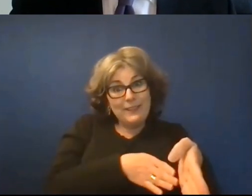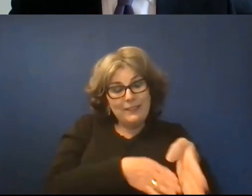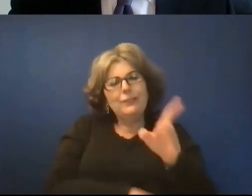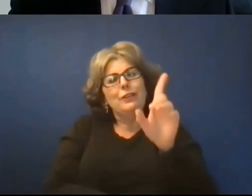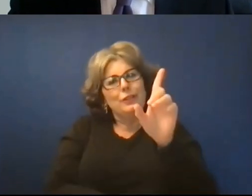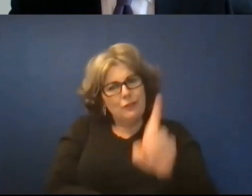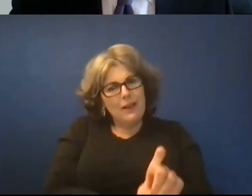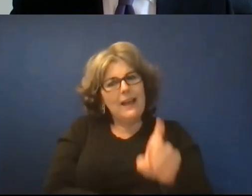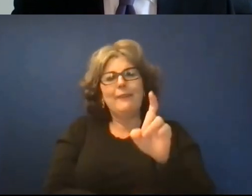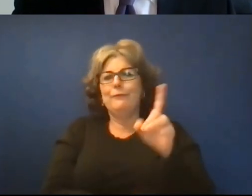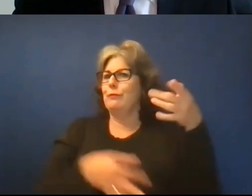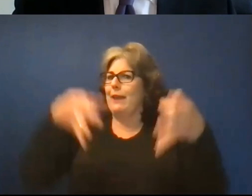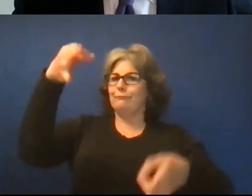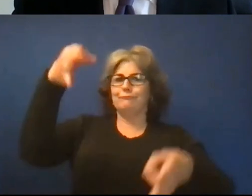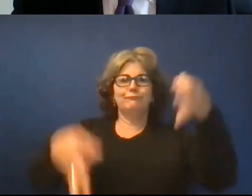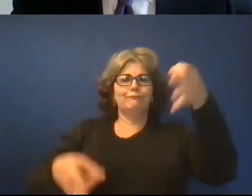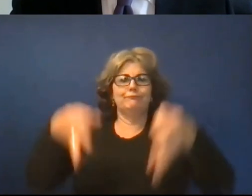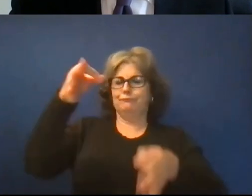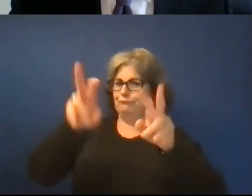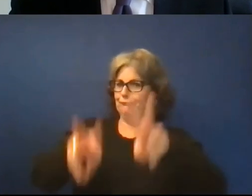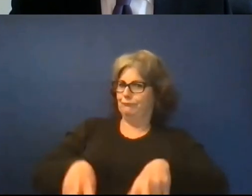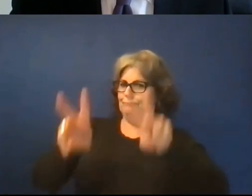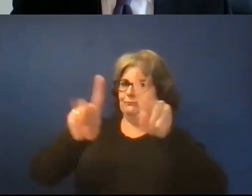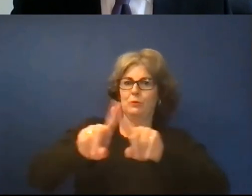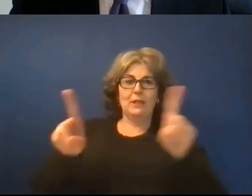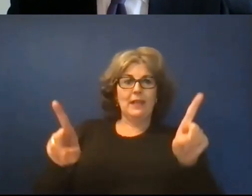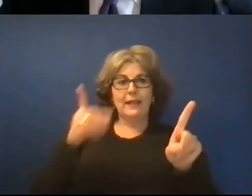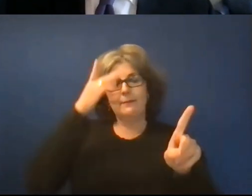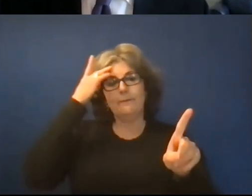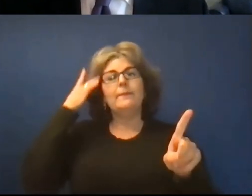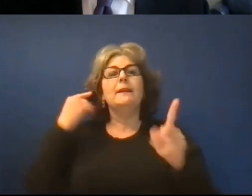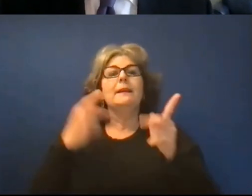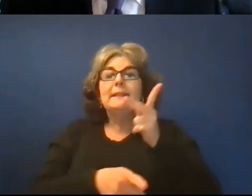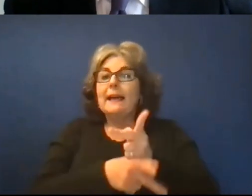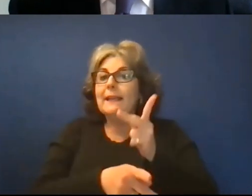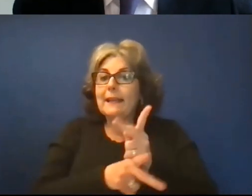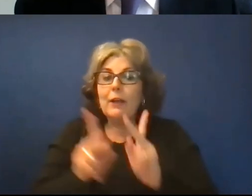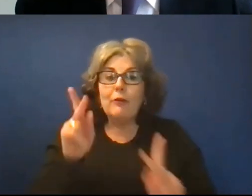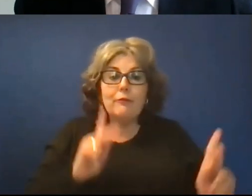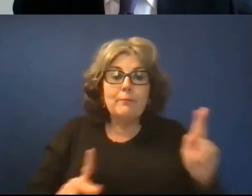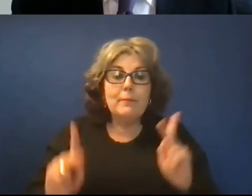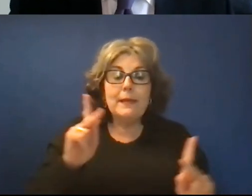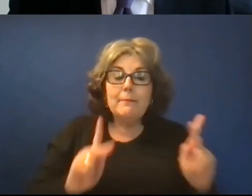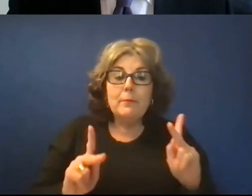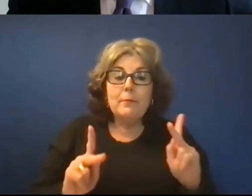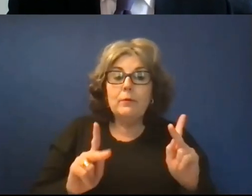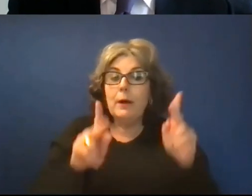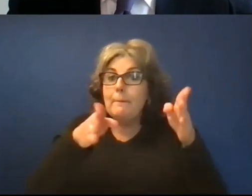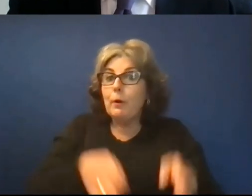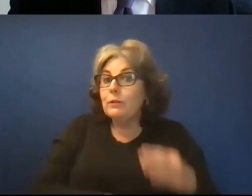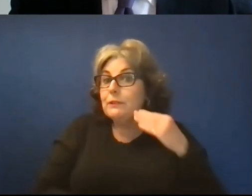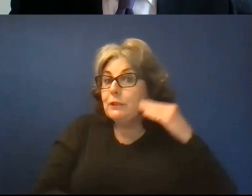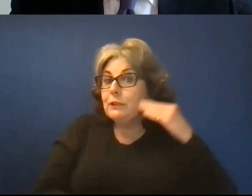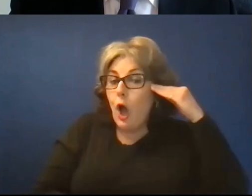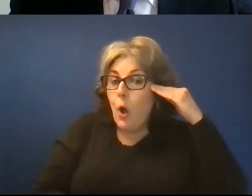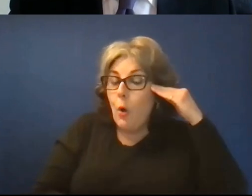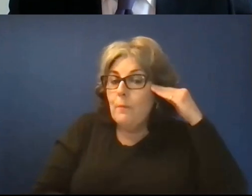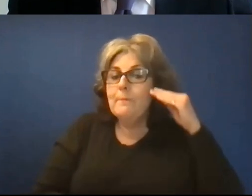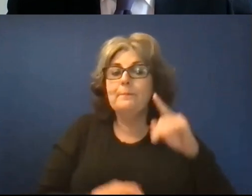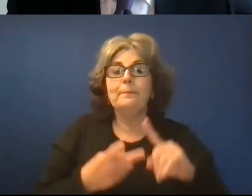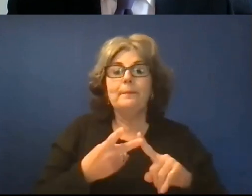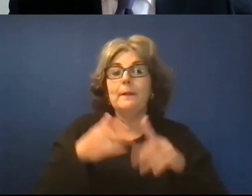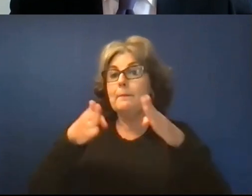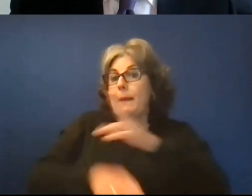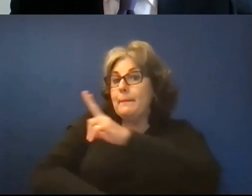to be non-judgmental. When you're providing care for whoever, if you're in a home, like myself, or if you're in